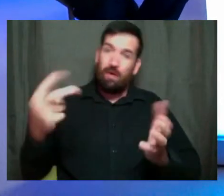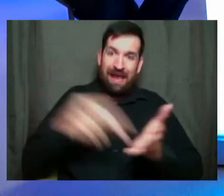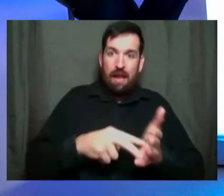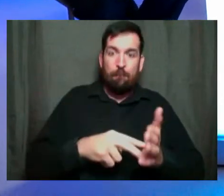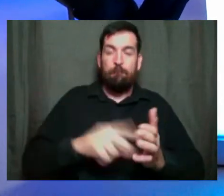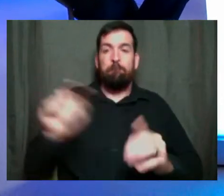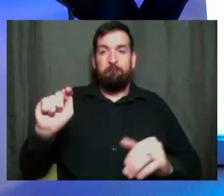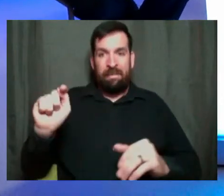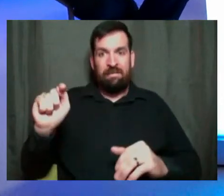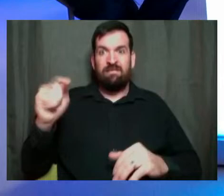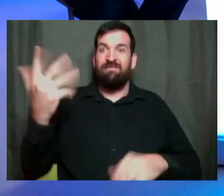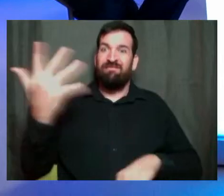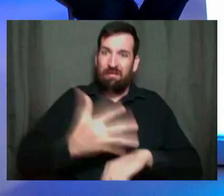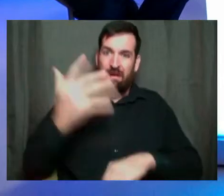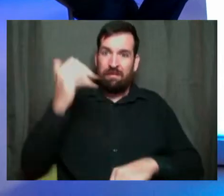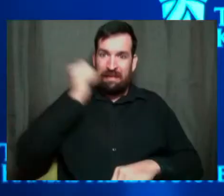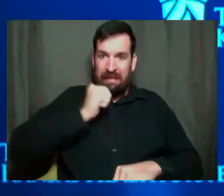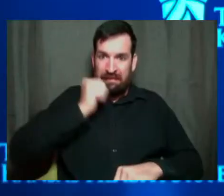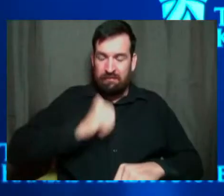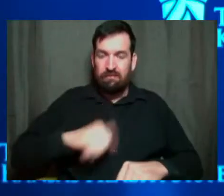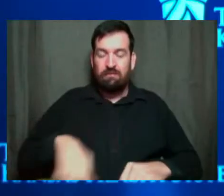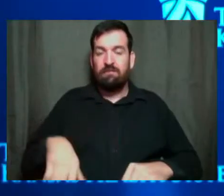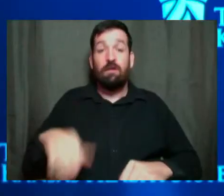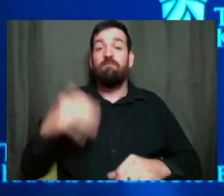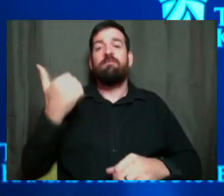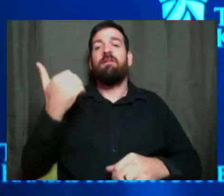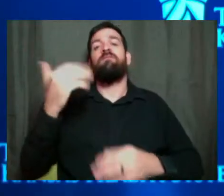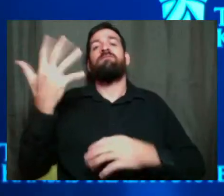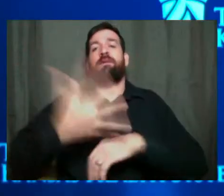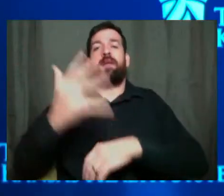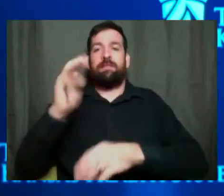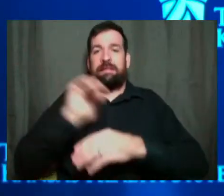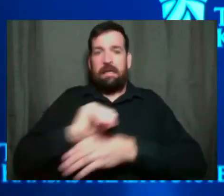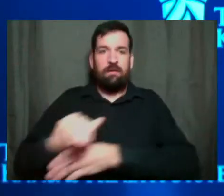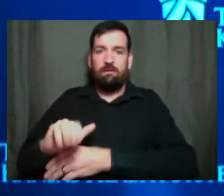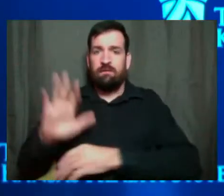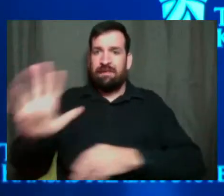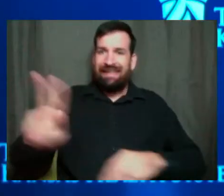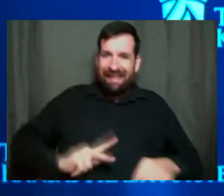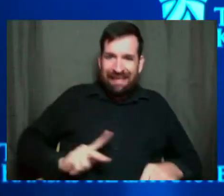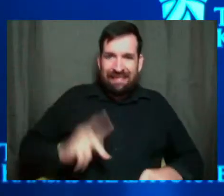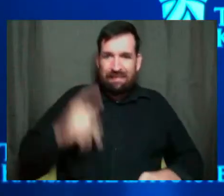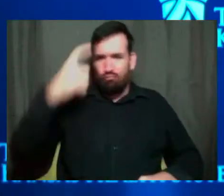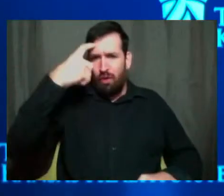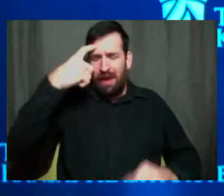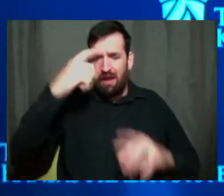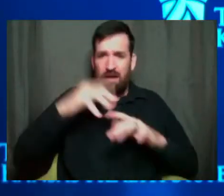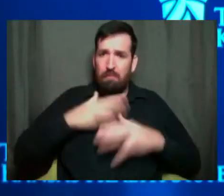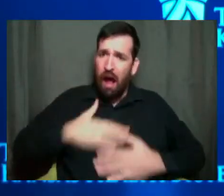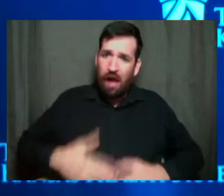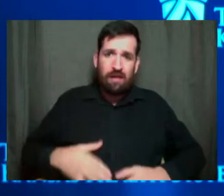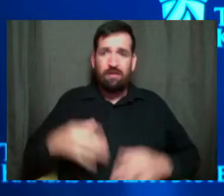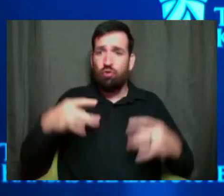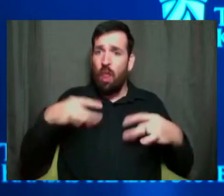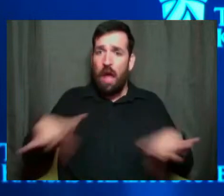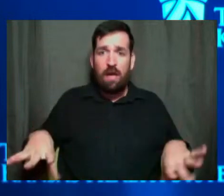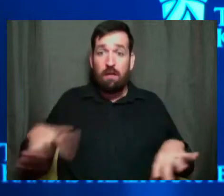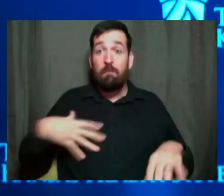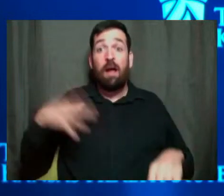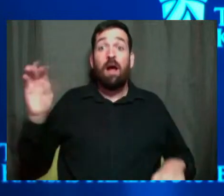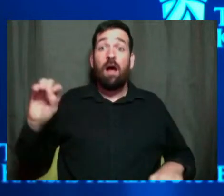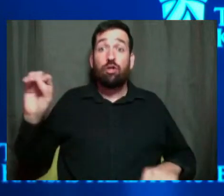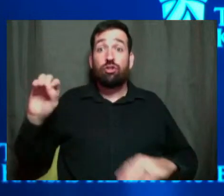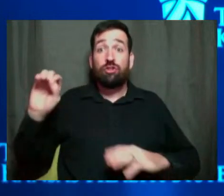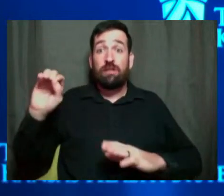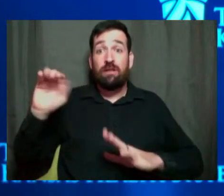people, your heart doesn't like it, your brain doesn't like it, and your kidneys don't like it, and my oxygen level dropped into the